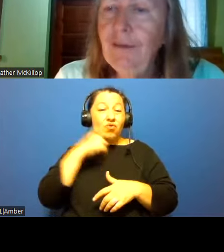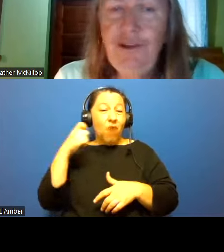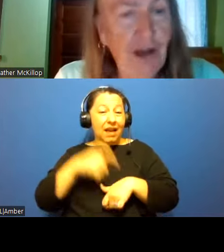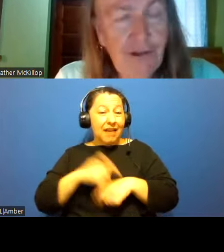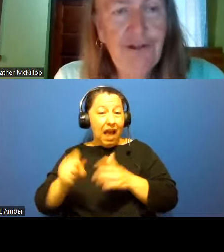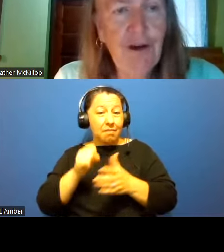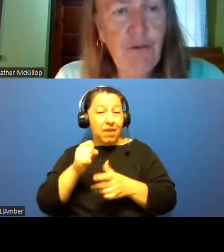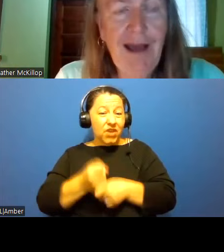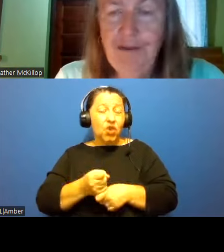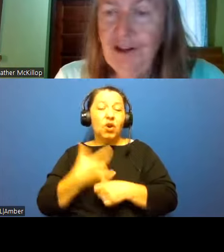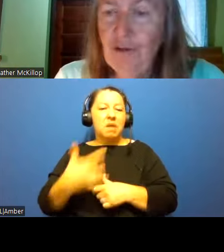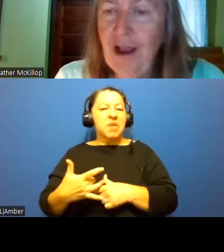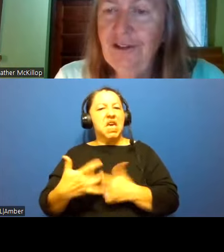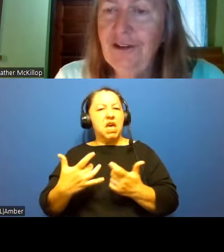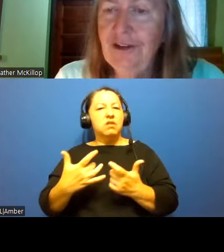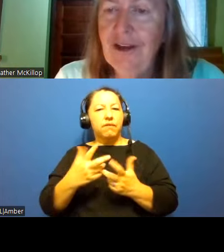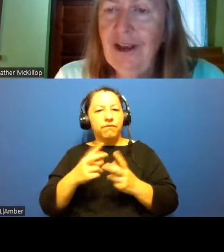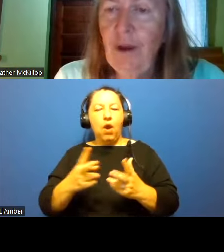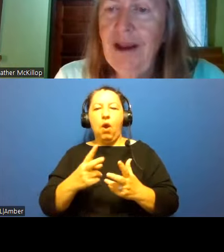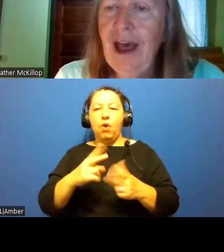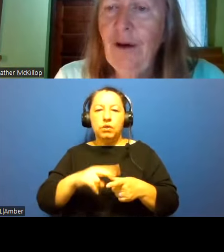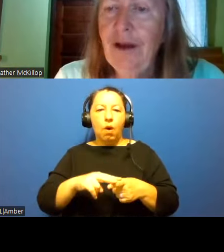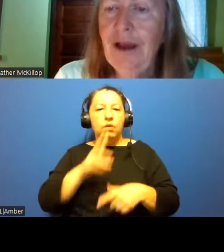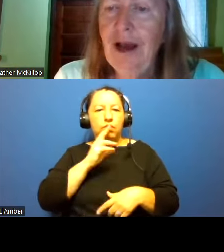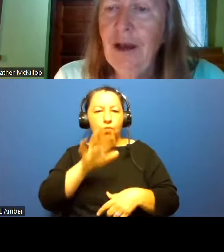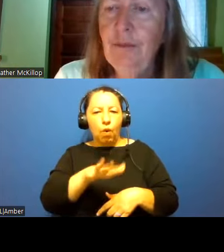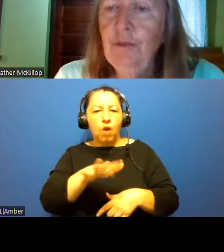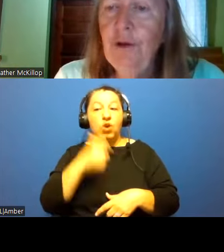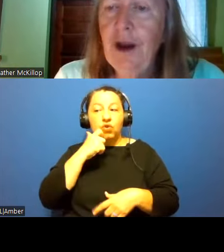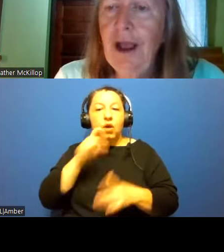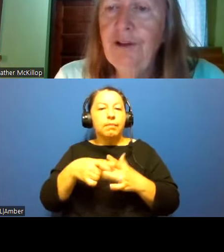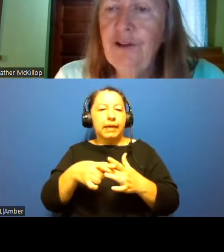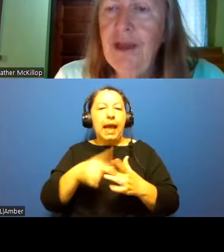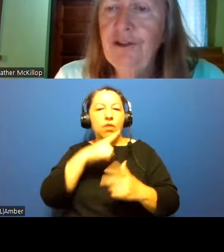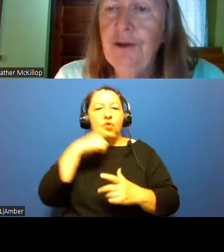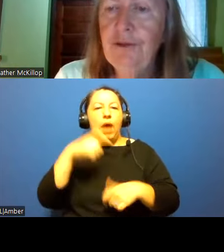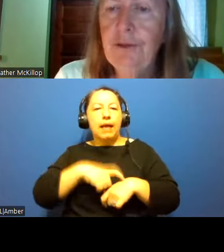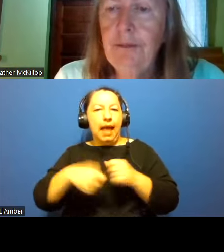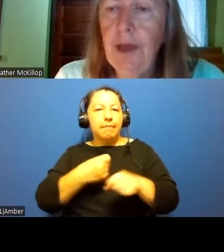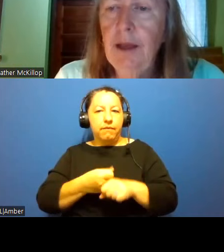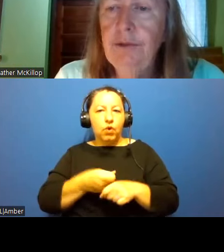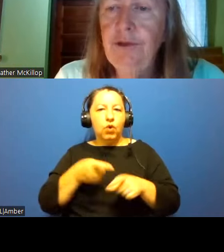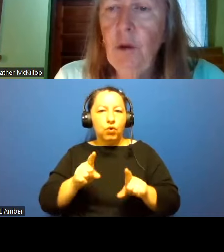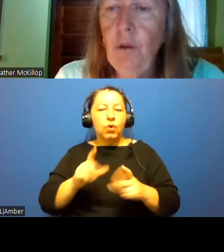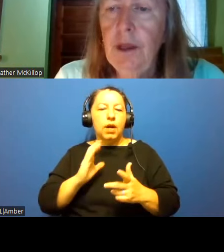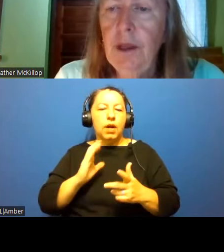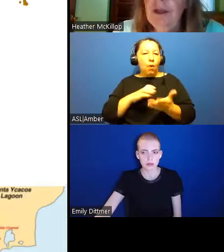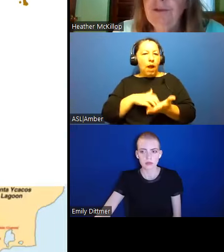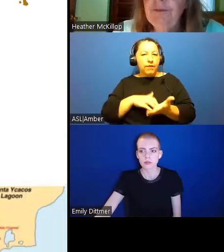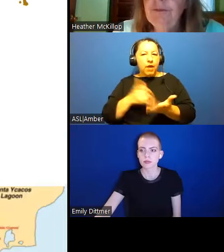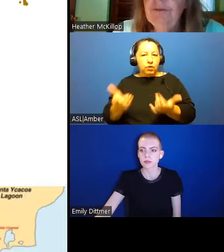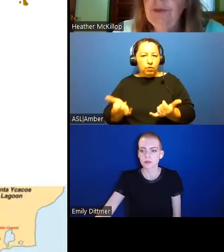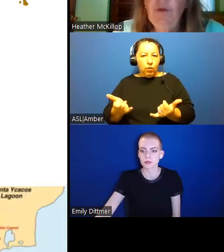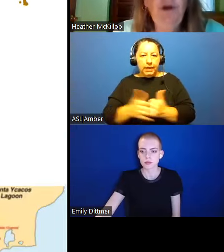we have just arrived at the dry season right now, doing our excavations. So